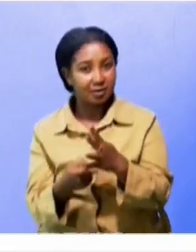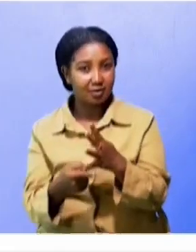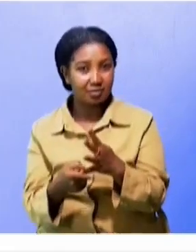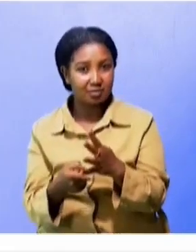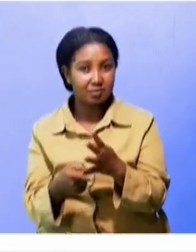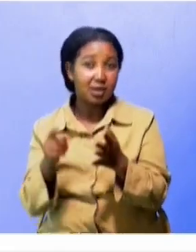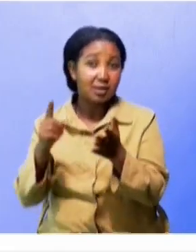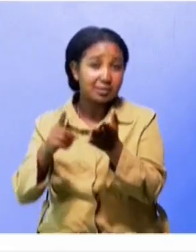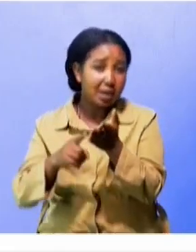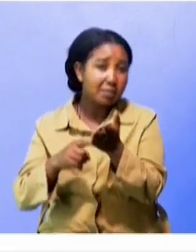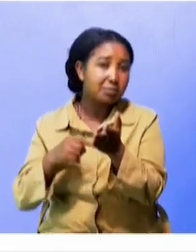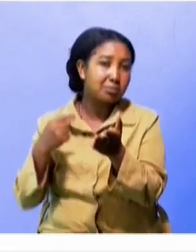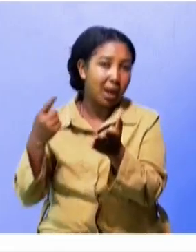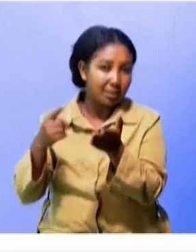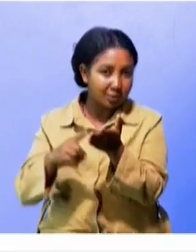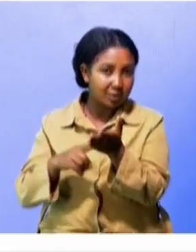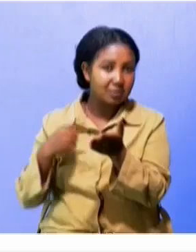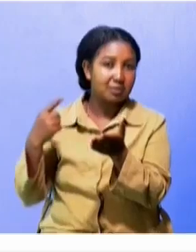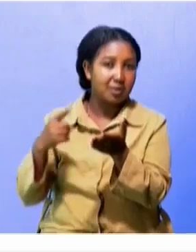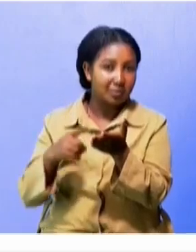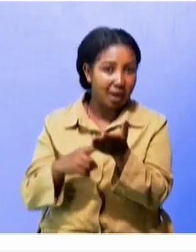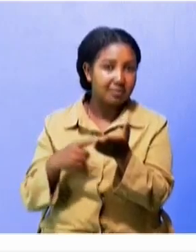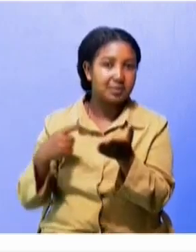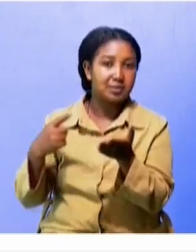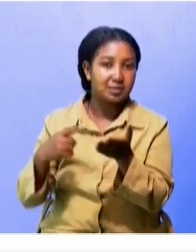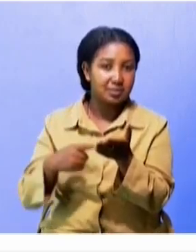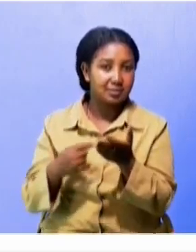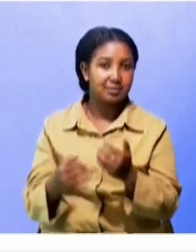And sometimes.